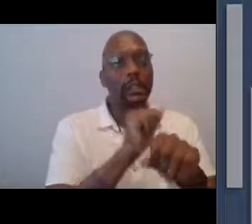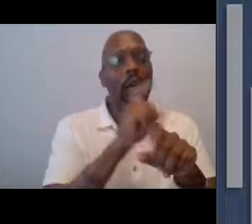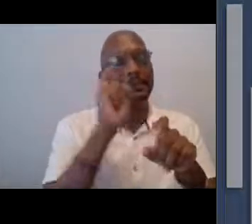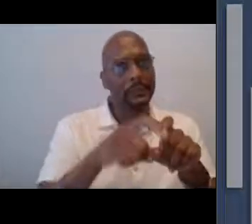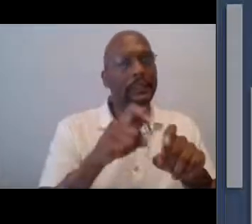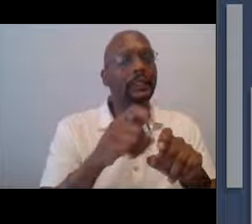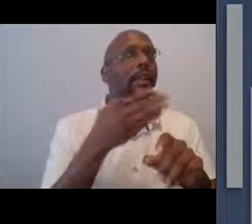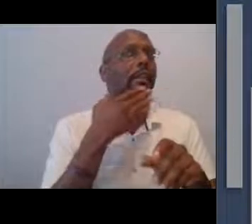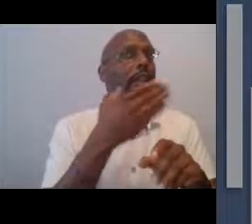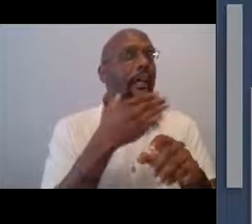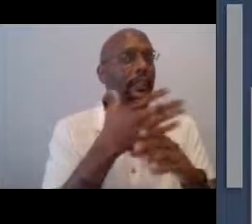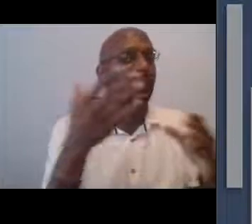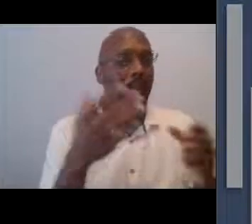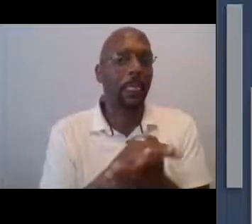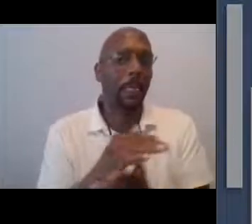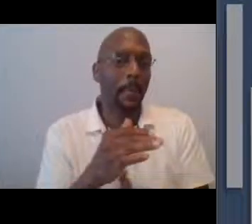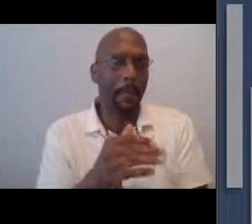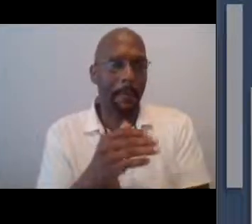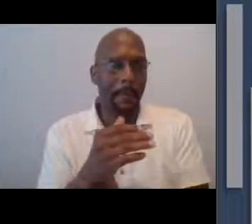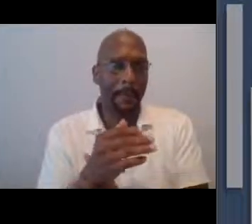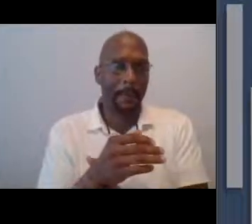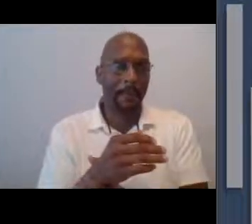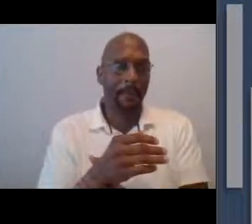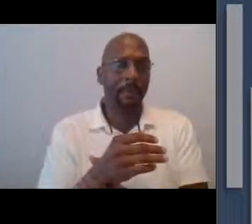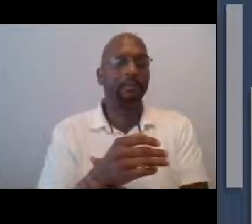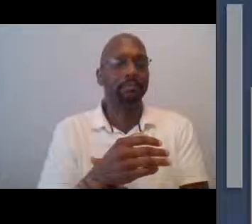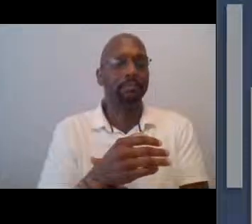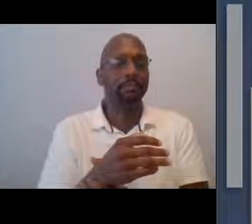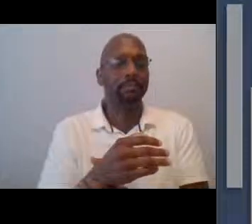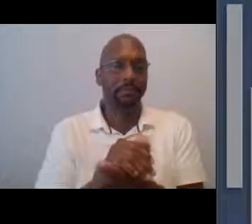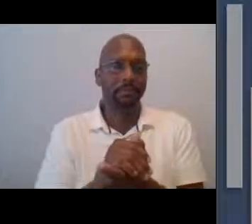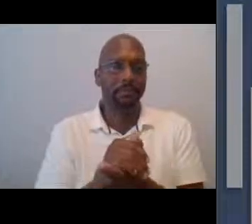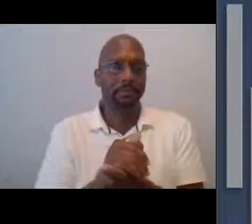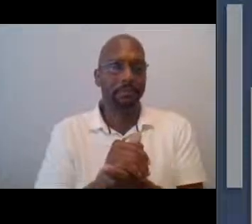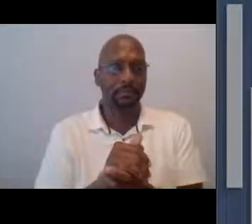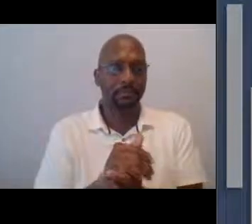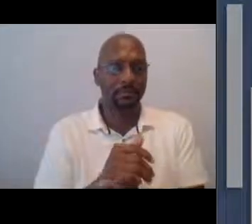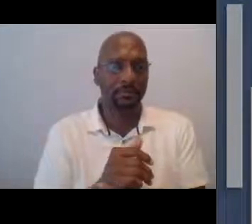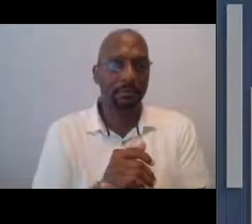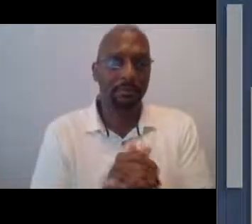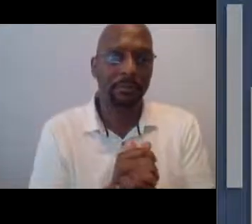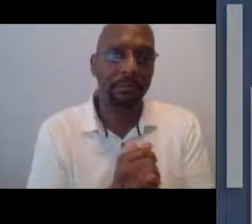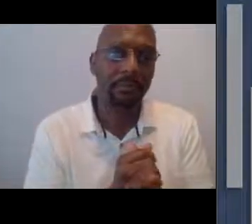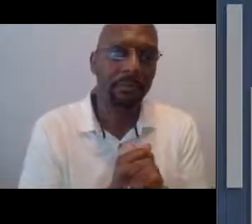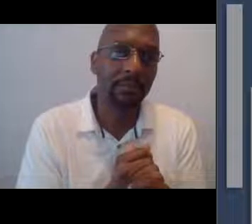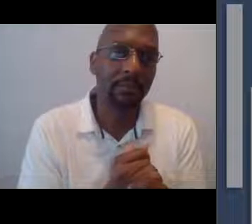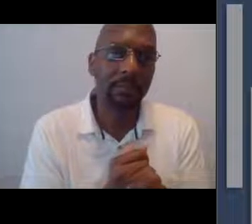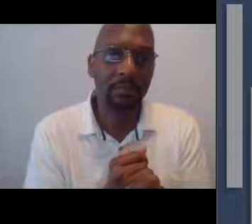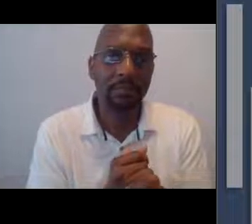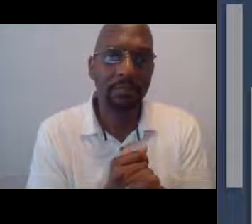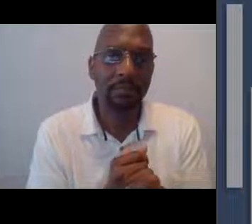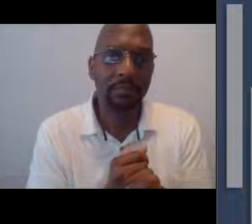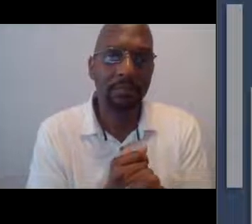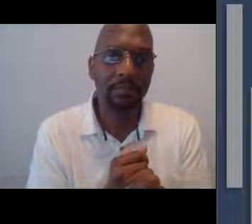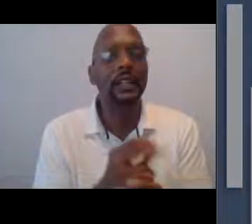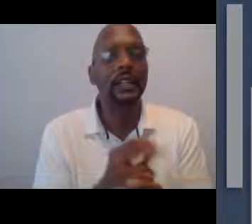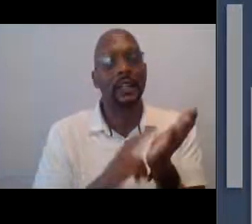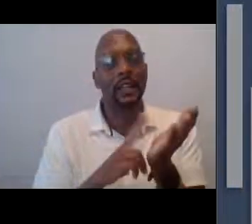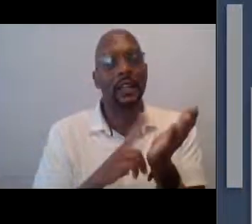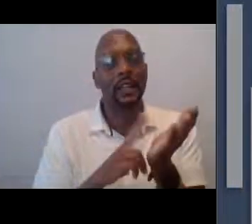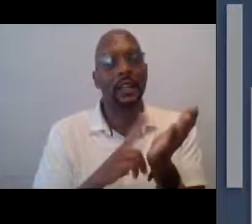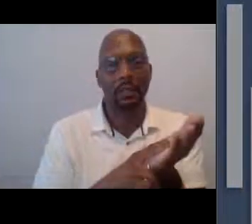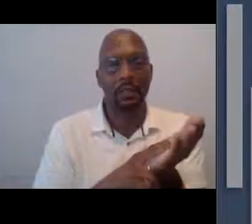for their family. Any fatalities, one too many. The contractor fatalities generally